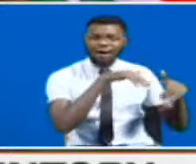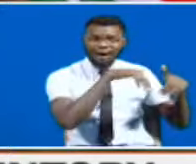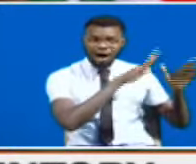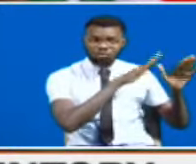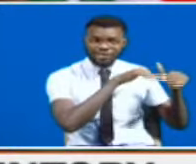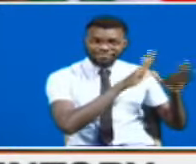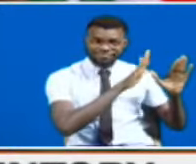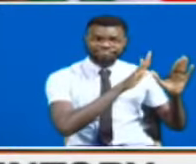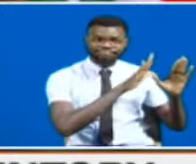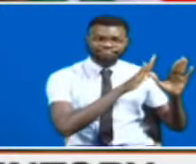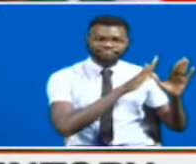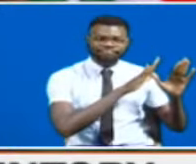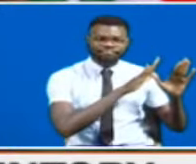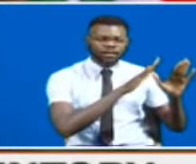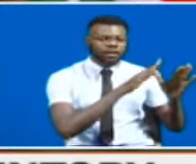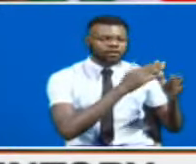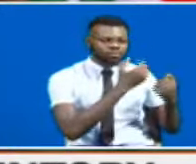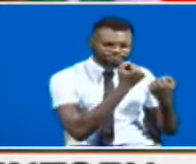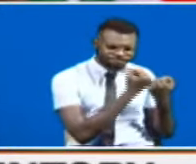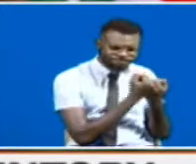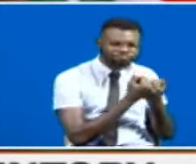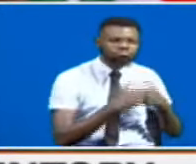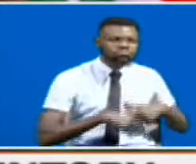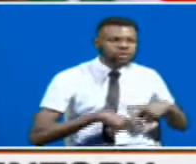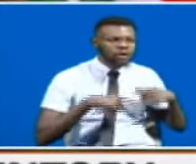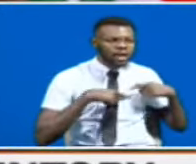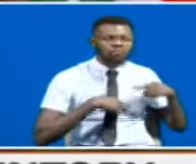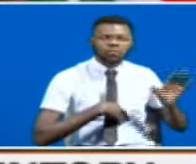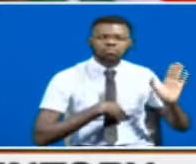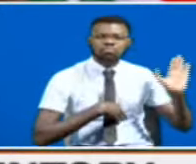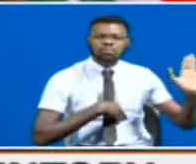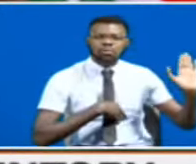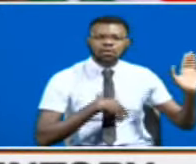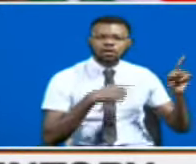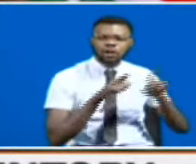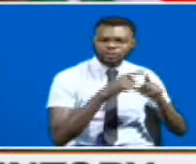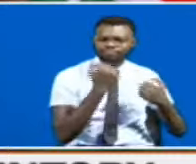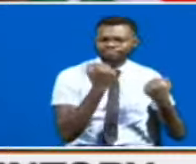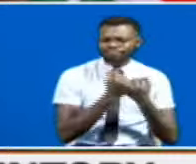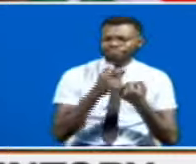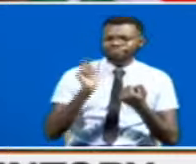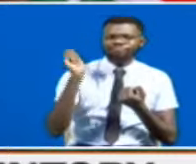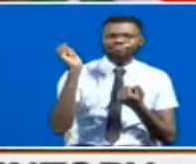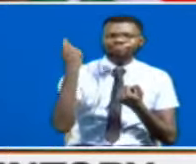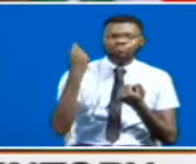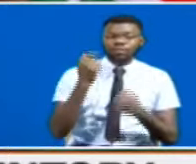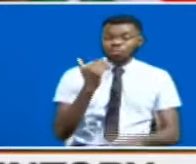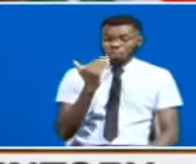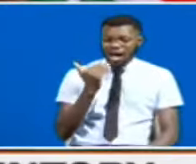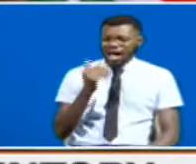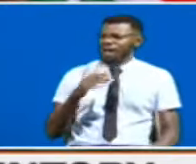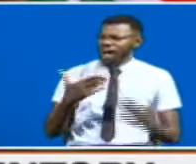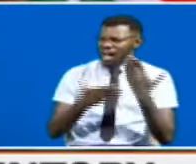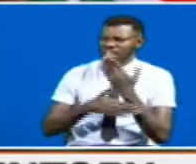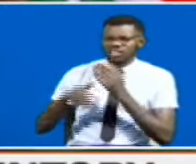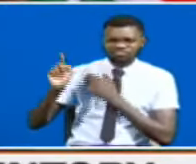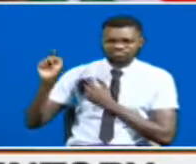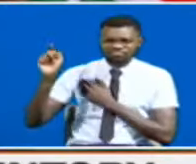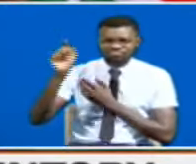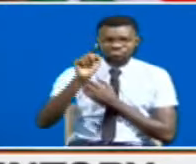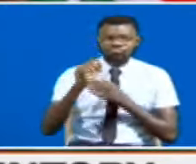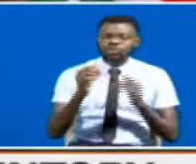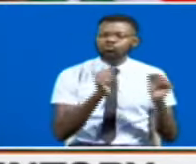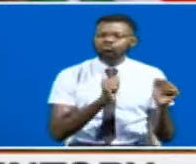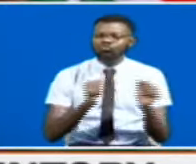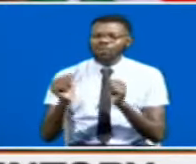that they can support themselves and support Kenya, because many countries have established a strategy on how